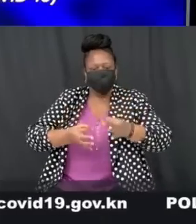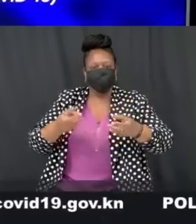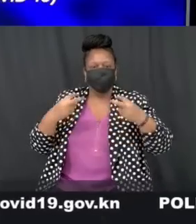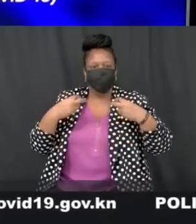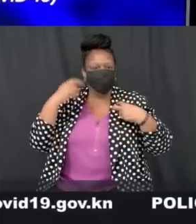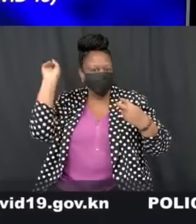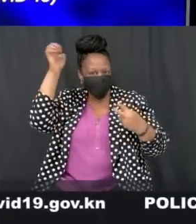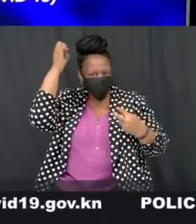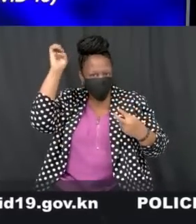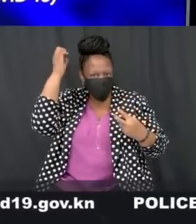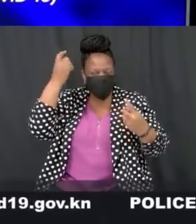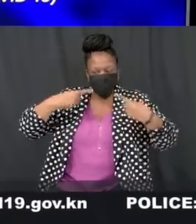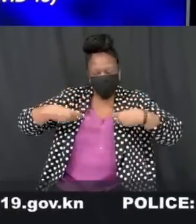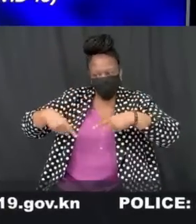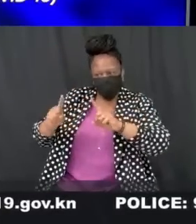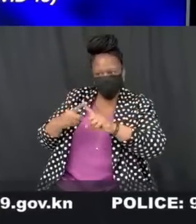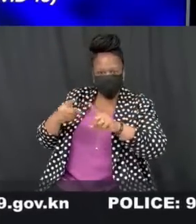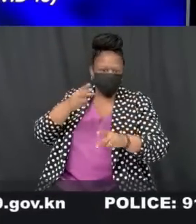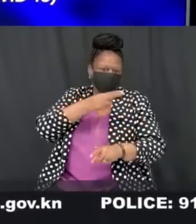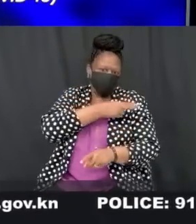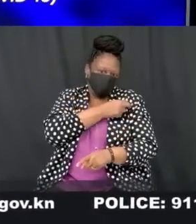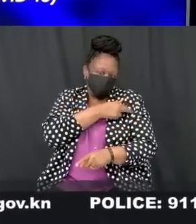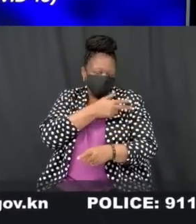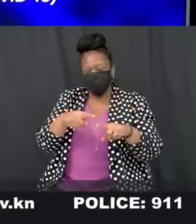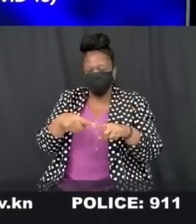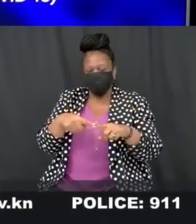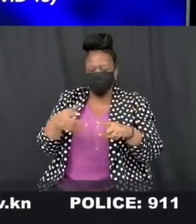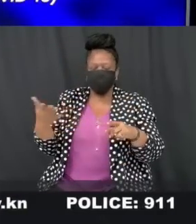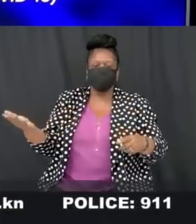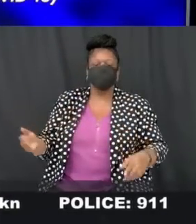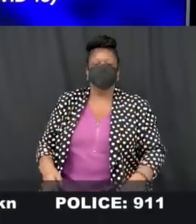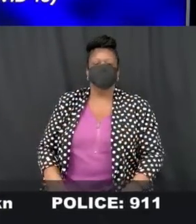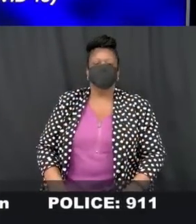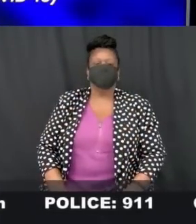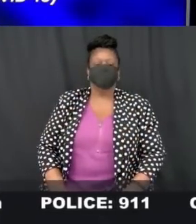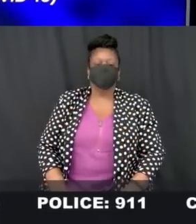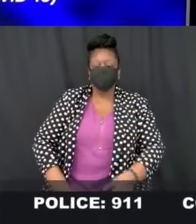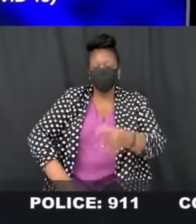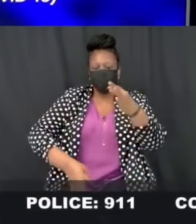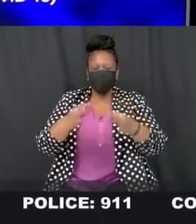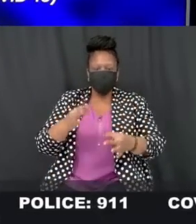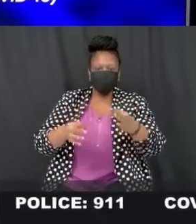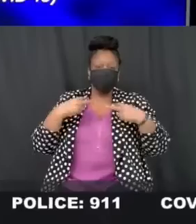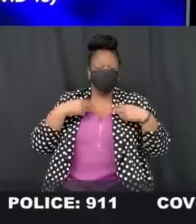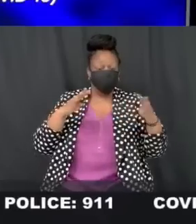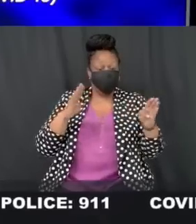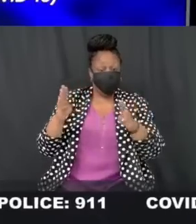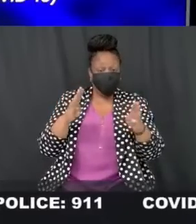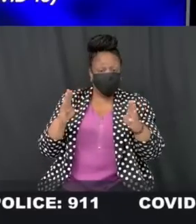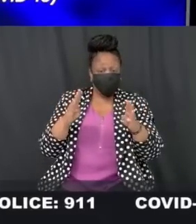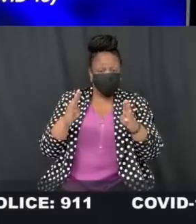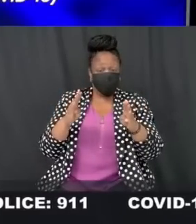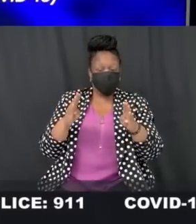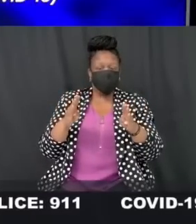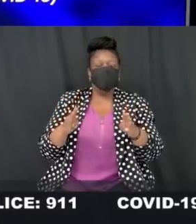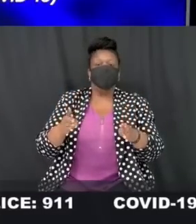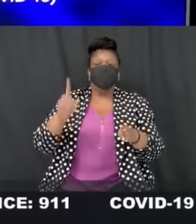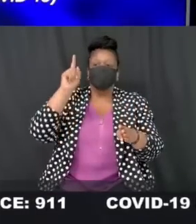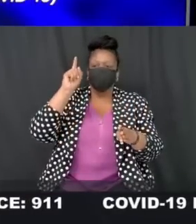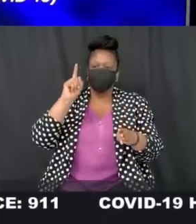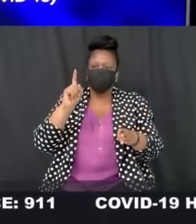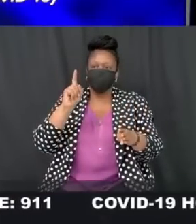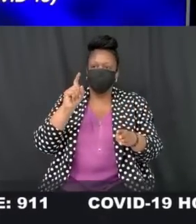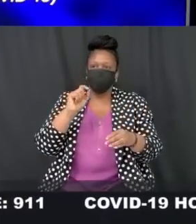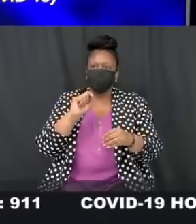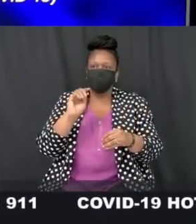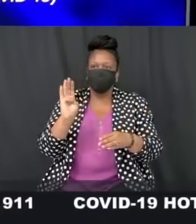Businesses and establishments are required to close in sufficient to allow their staff and patrons to be in